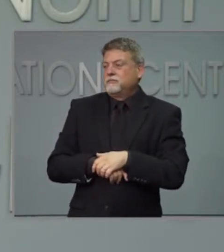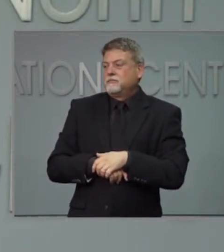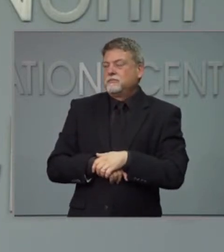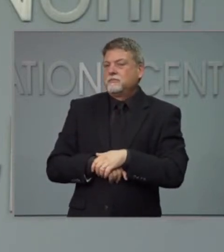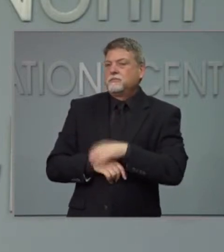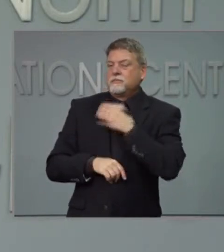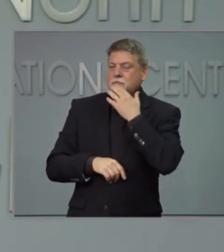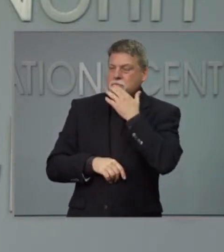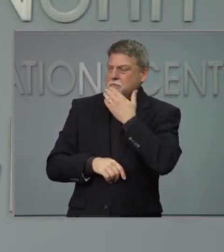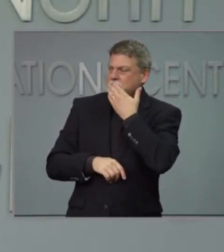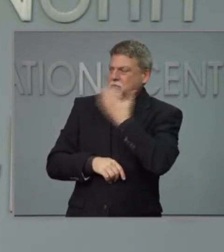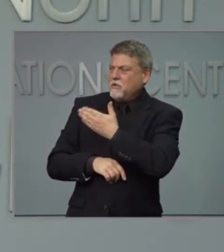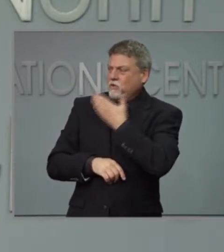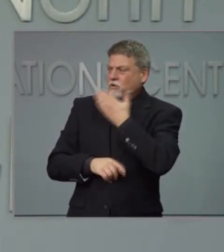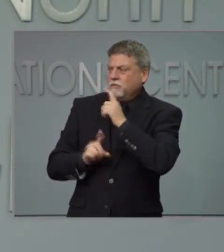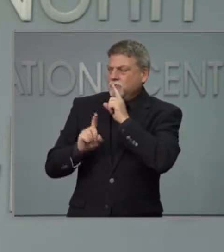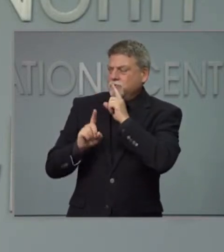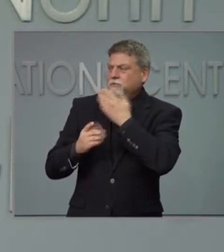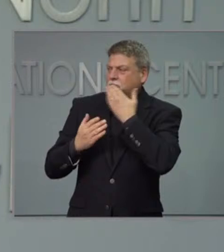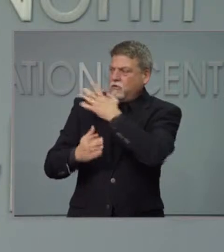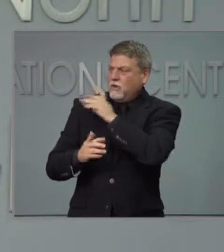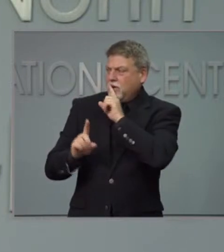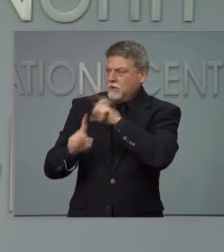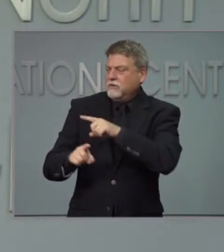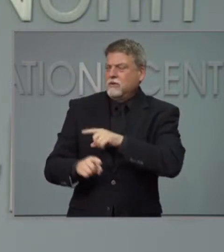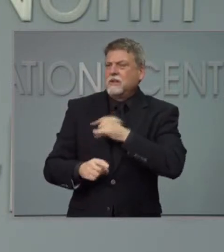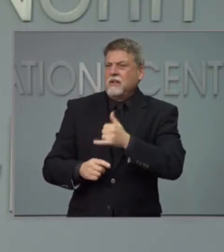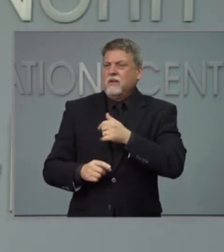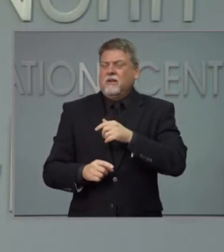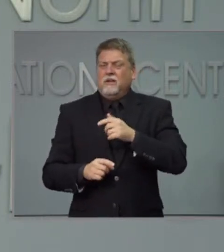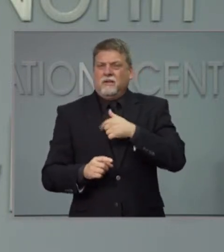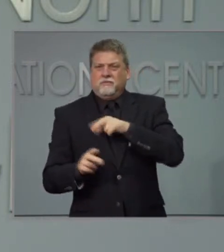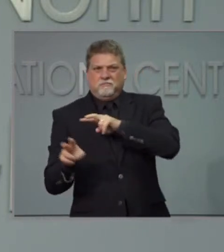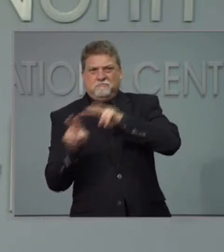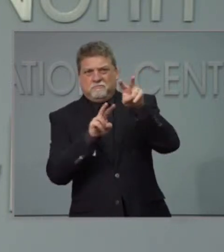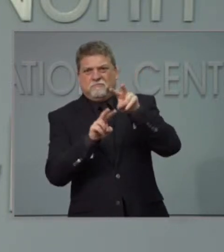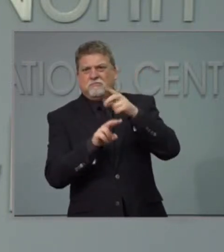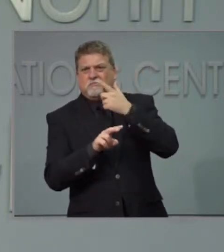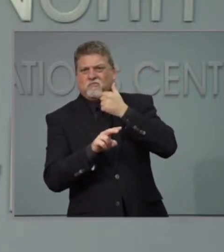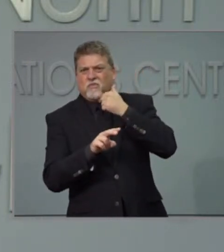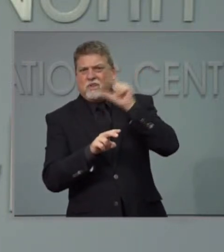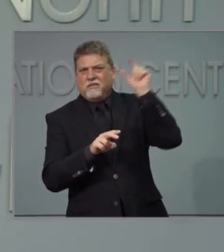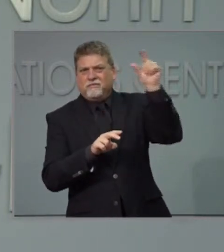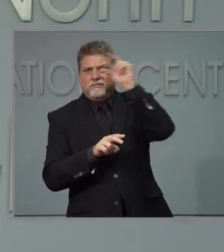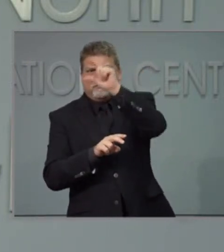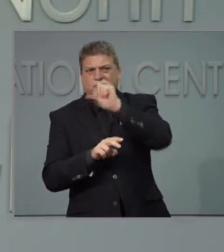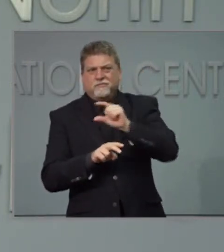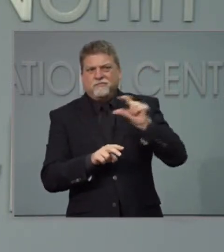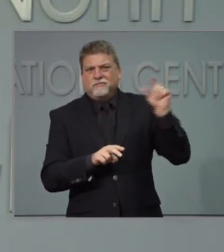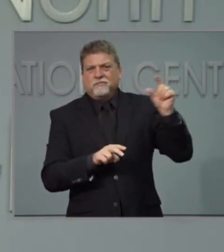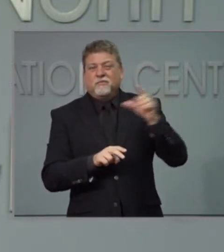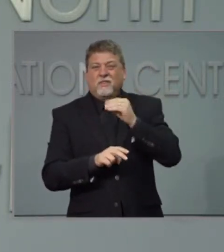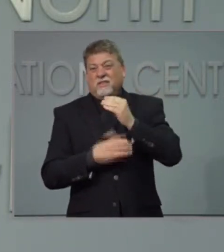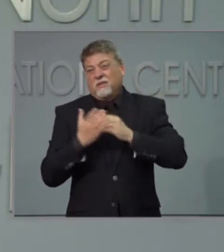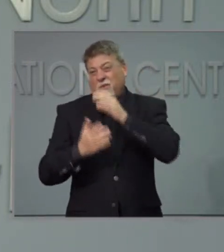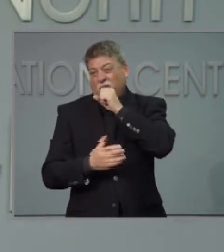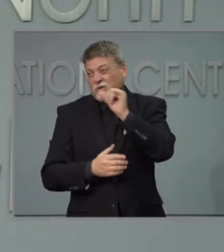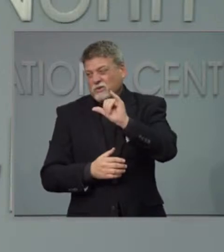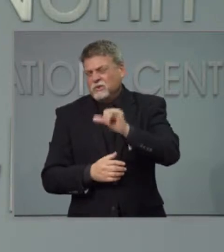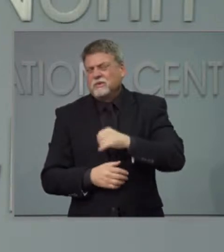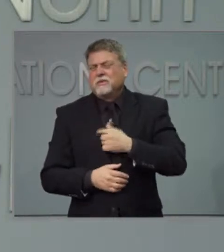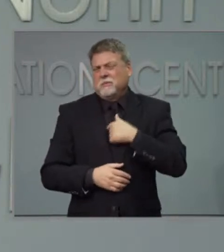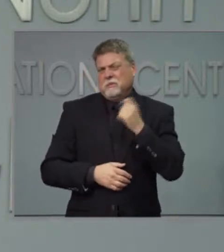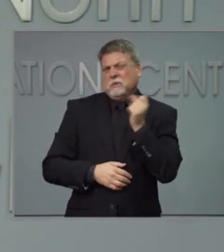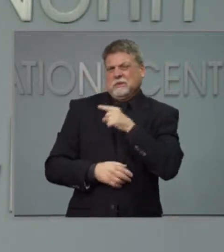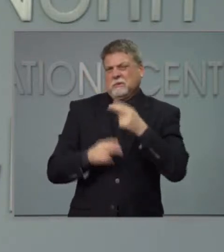I thank you, Governor, for that. And as you take a look at some of your counties that are in red, or even a few that are in orange, that are